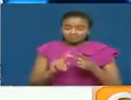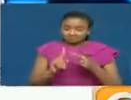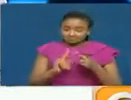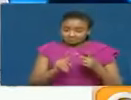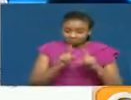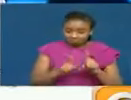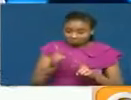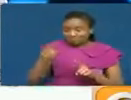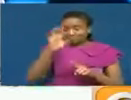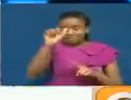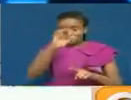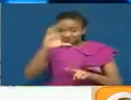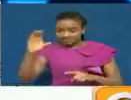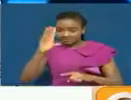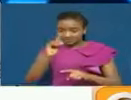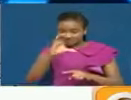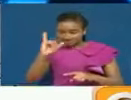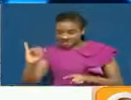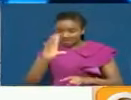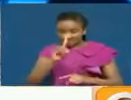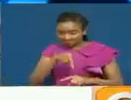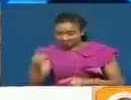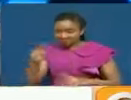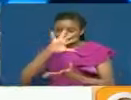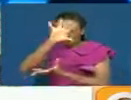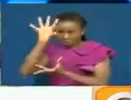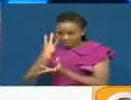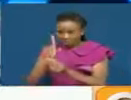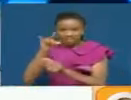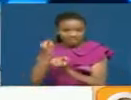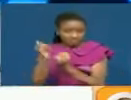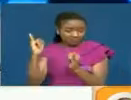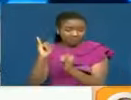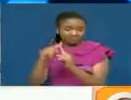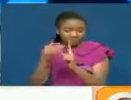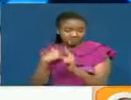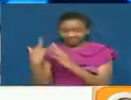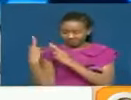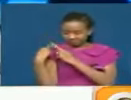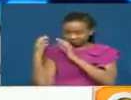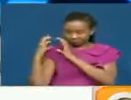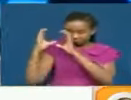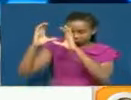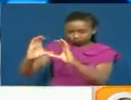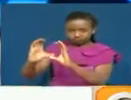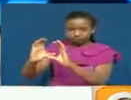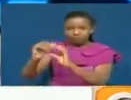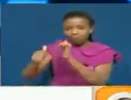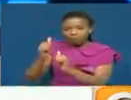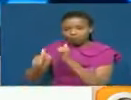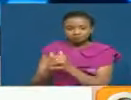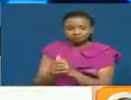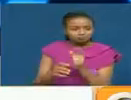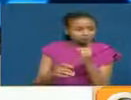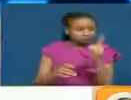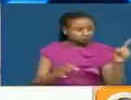EACC, the DCI, DPP, and all these bodies we call independent have a key role to play in barring or weeding out